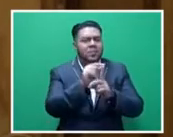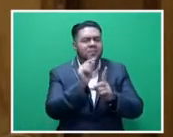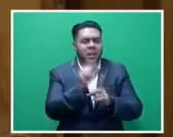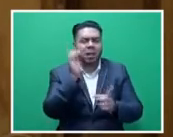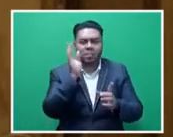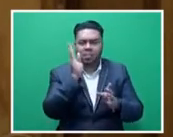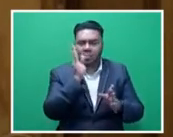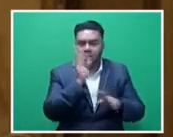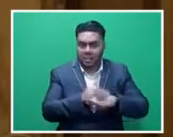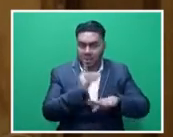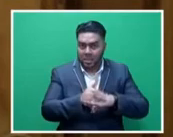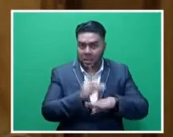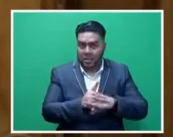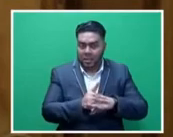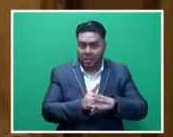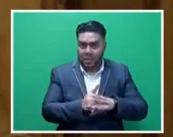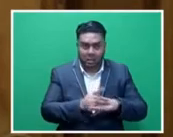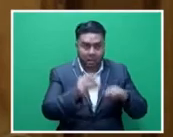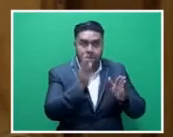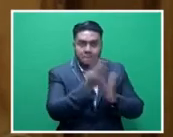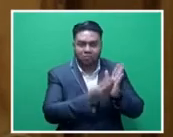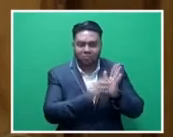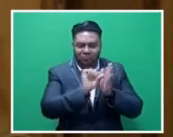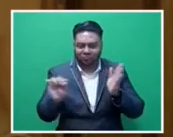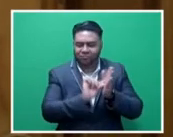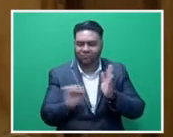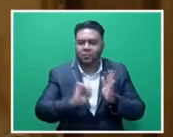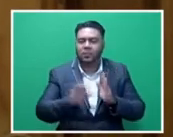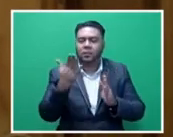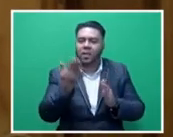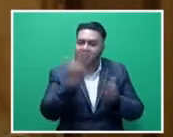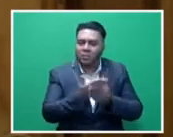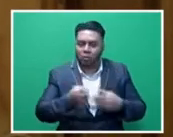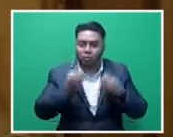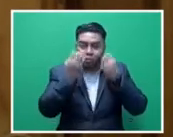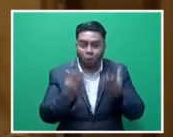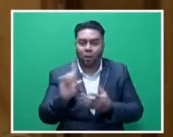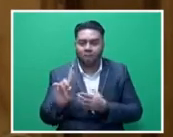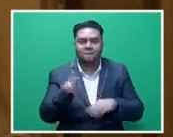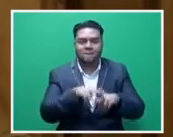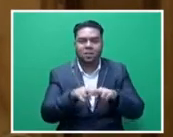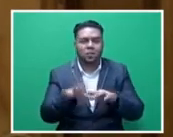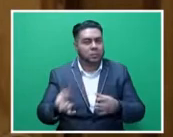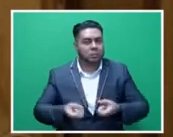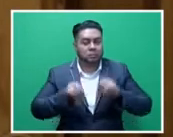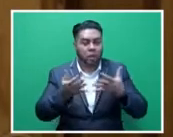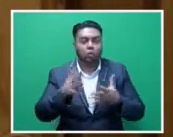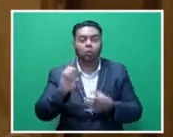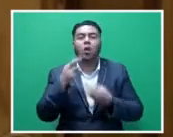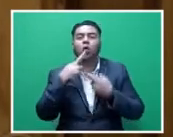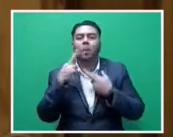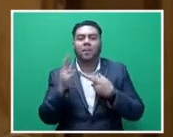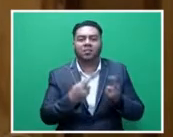budget lines appeared in the national budget. And that this goes to show Fiji's commitment to Recommendation